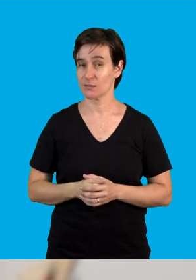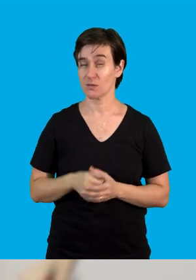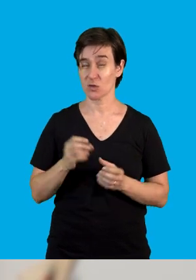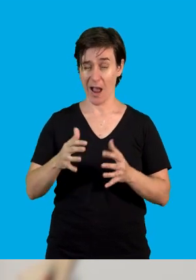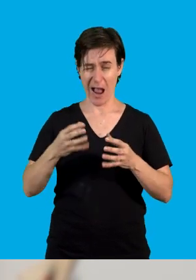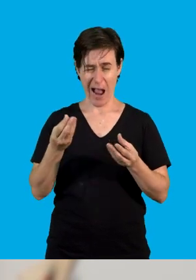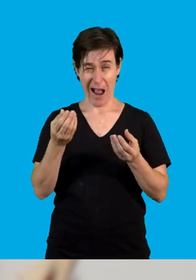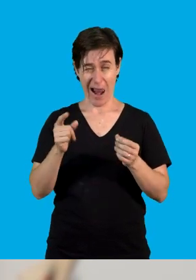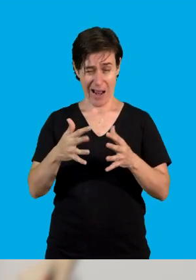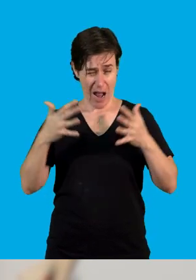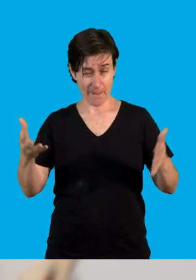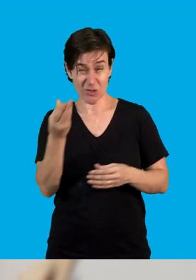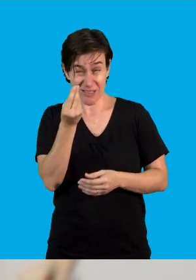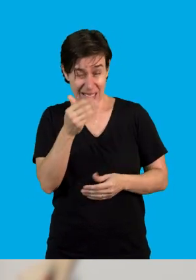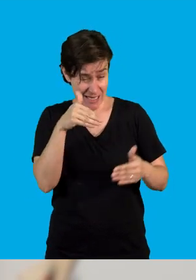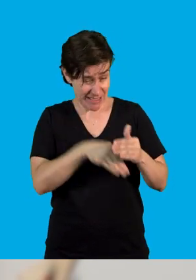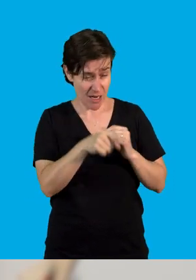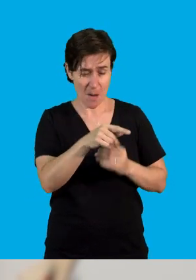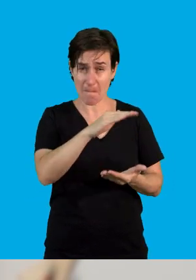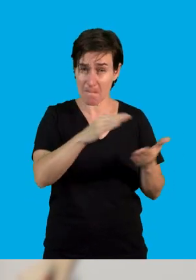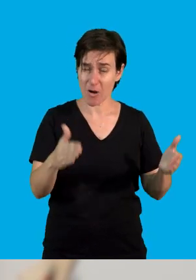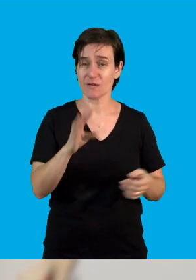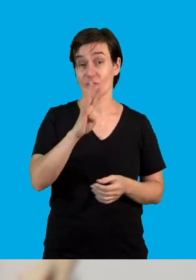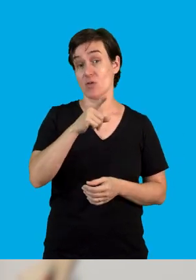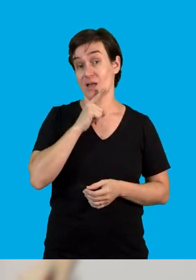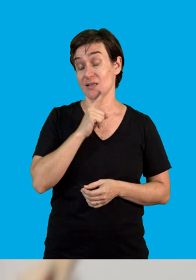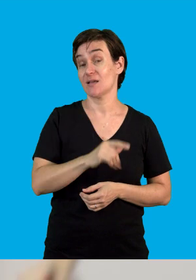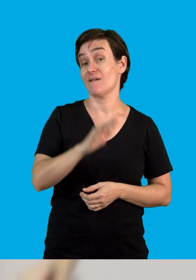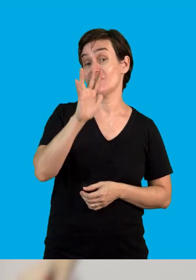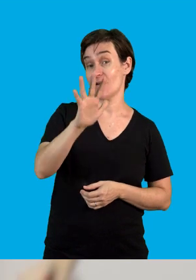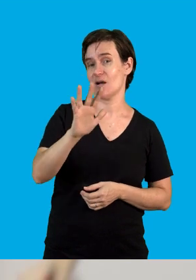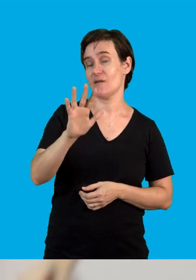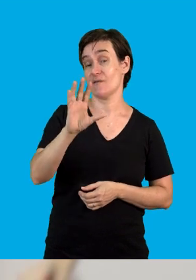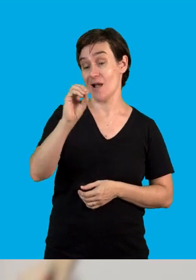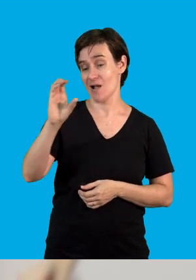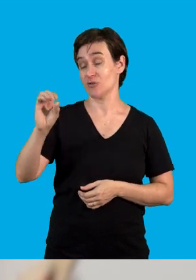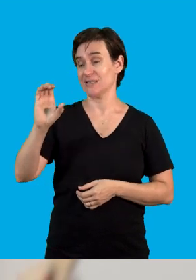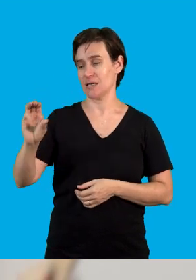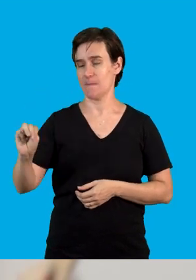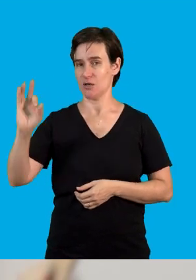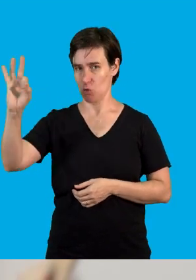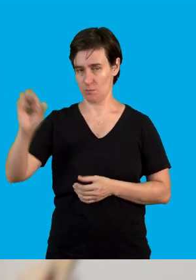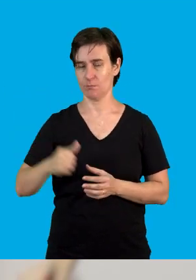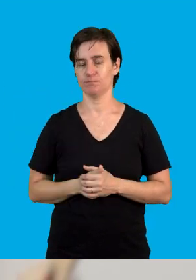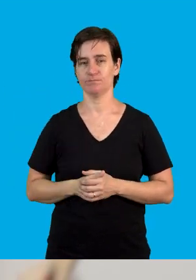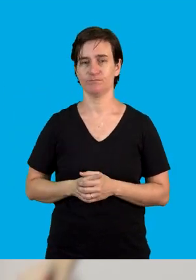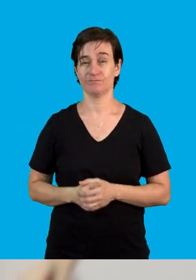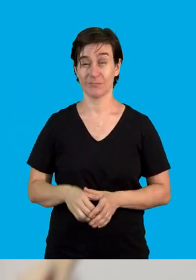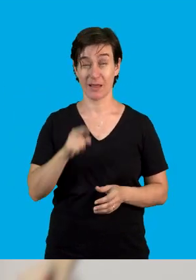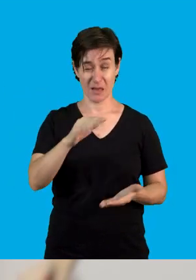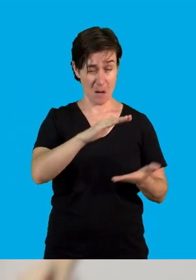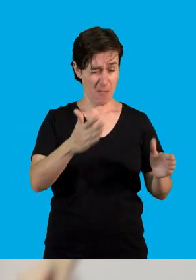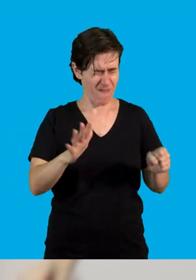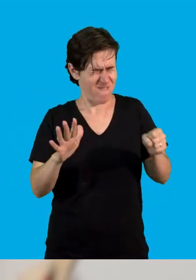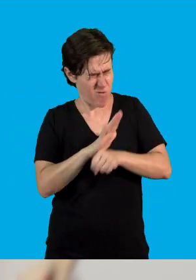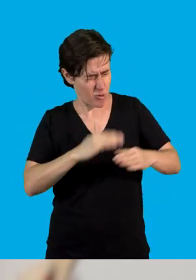sand that is inside that box is 4,500 centimeters cubed. And because this box is filled